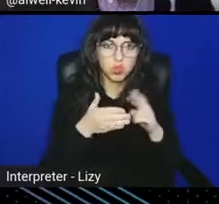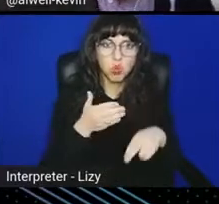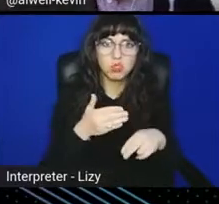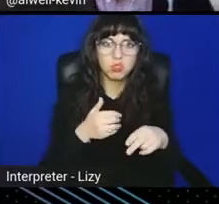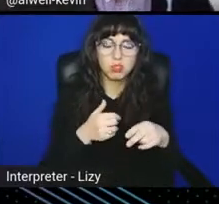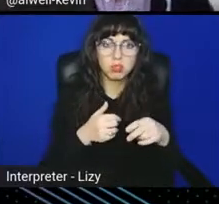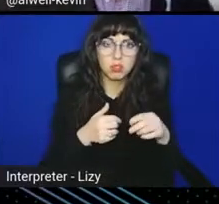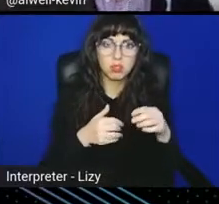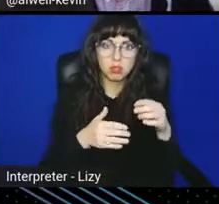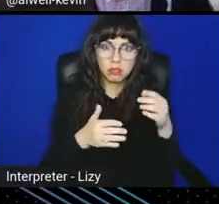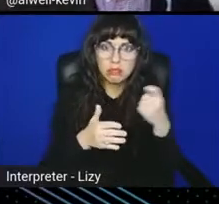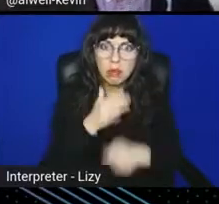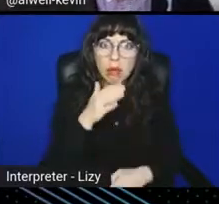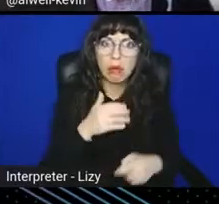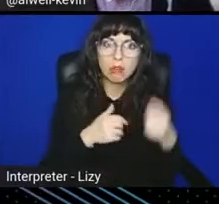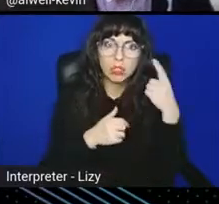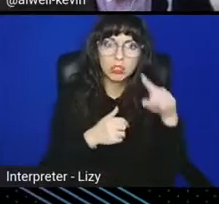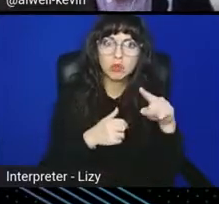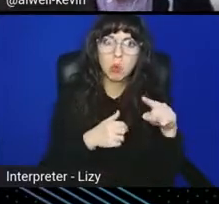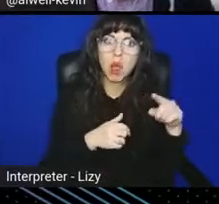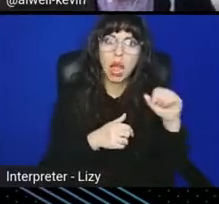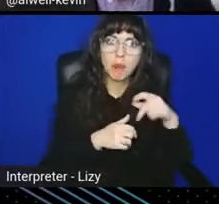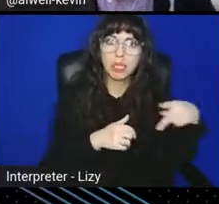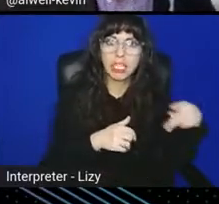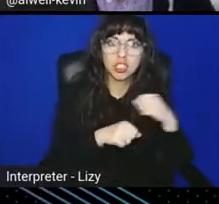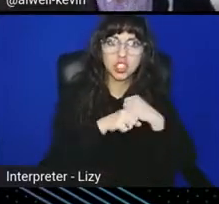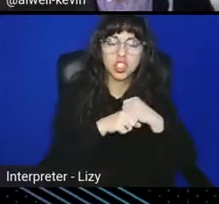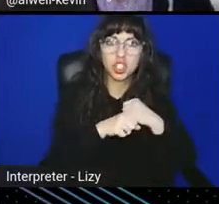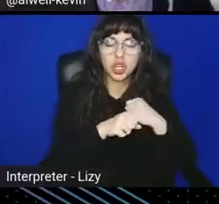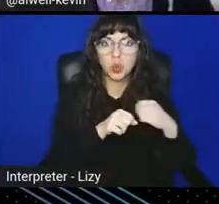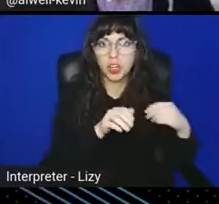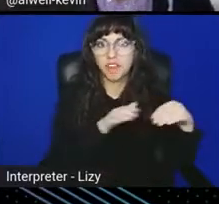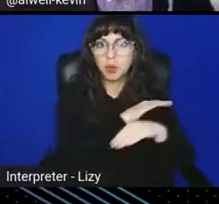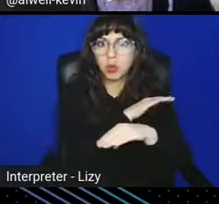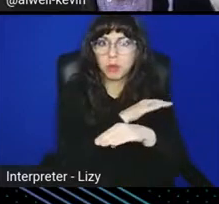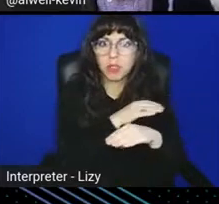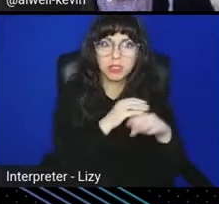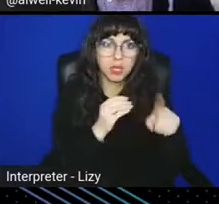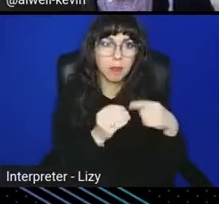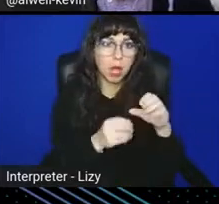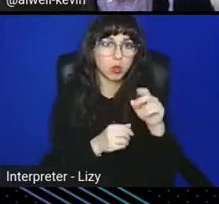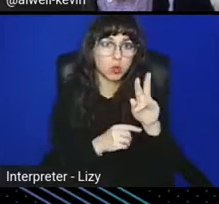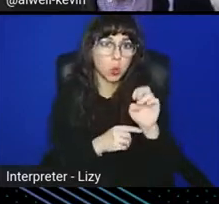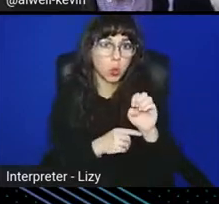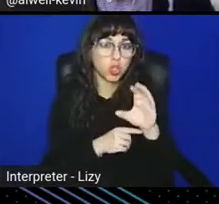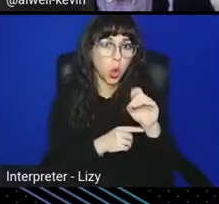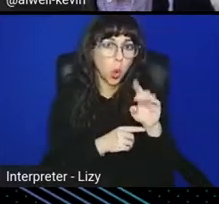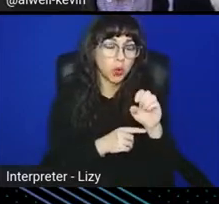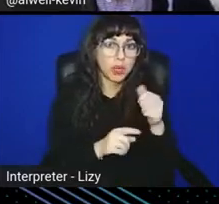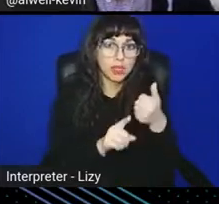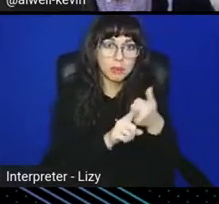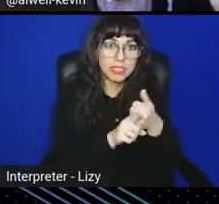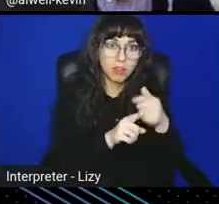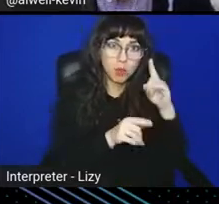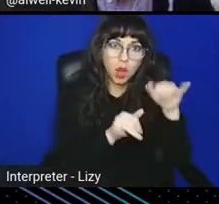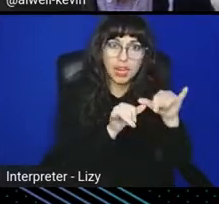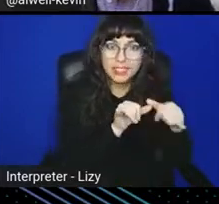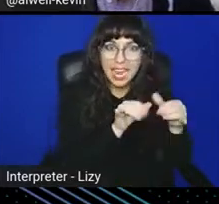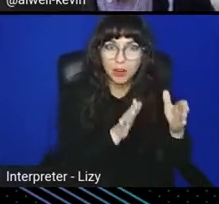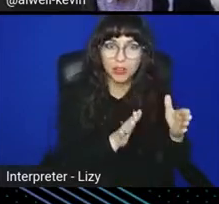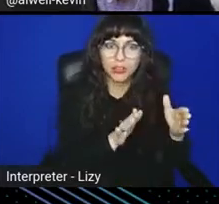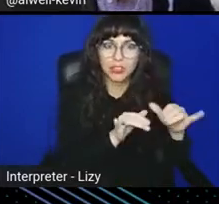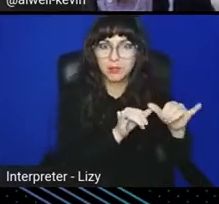only have application security vulnerabilities in terms of the source code itself, allowing attackers to exploit your application, but